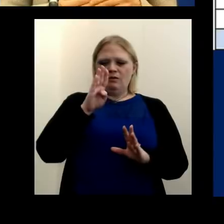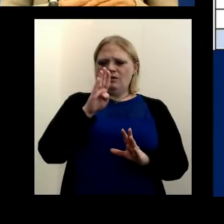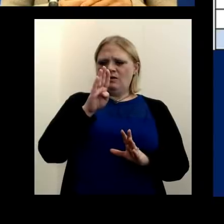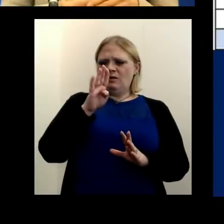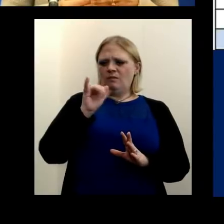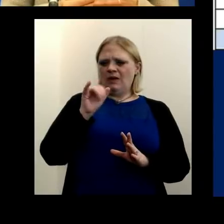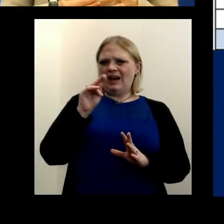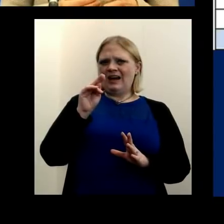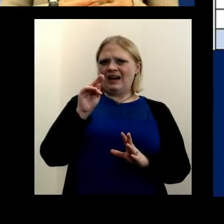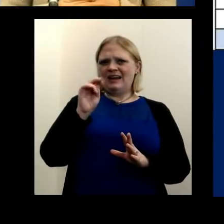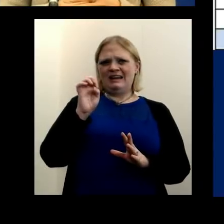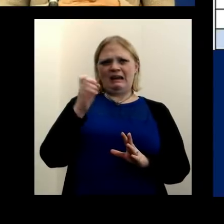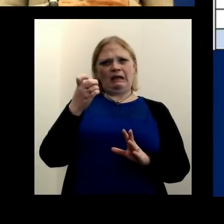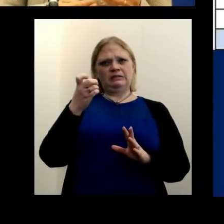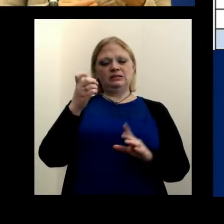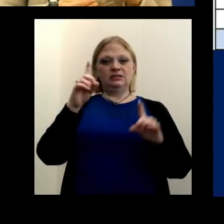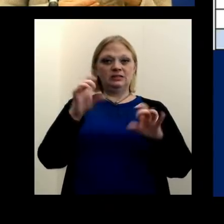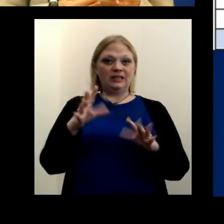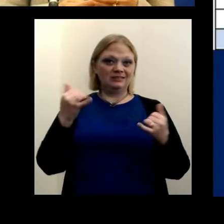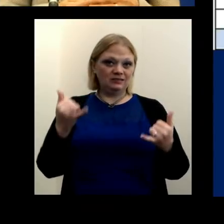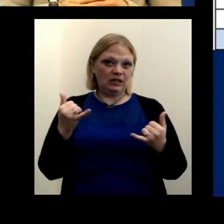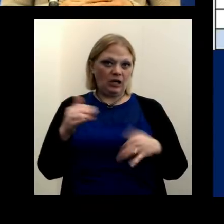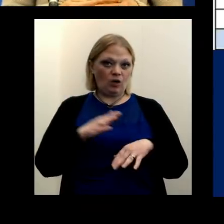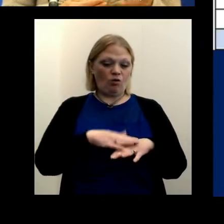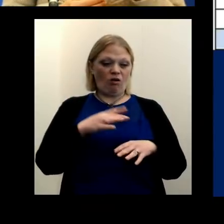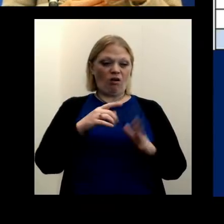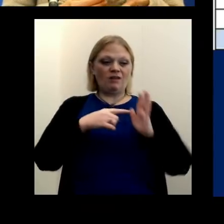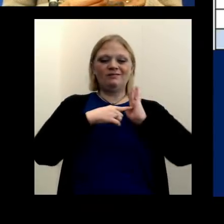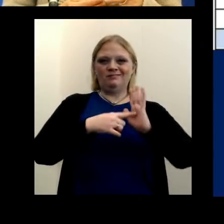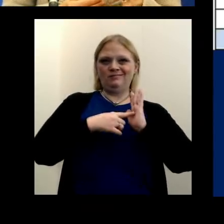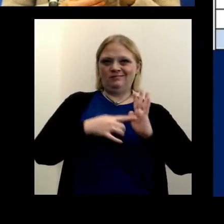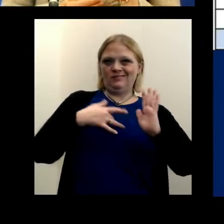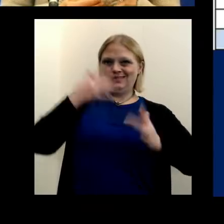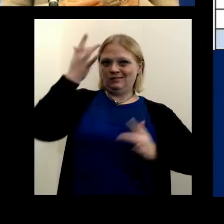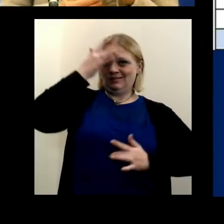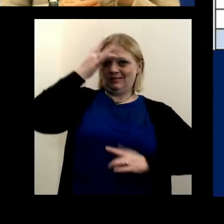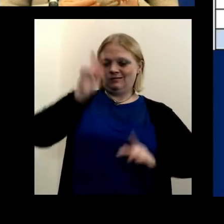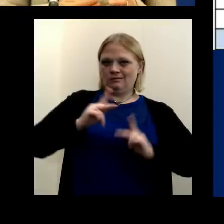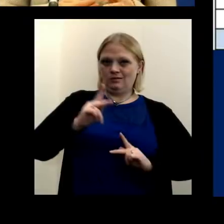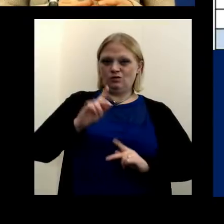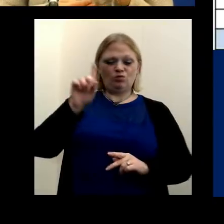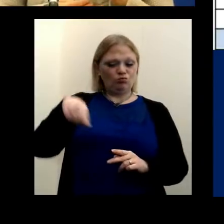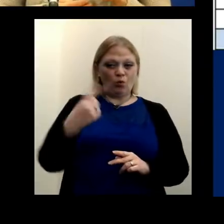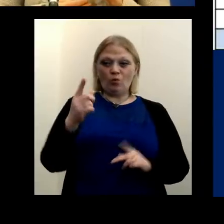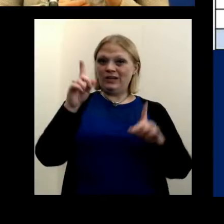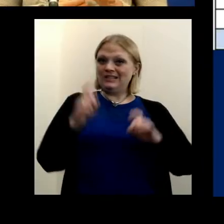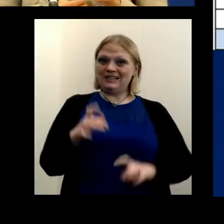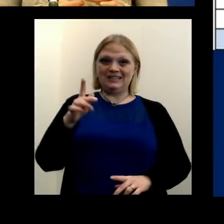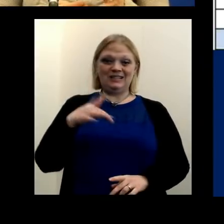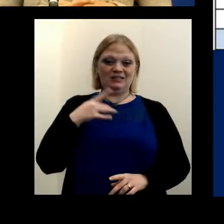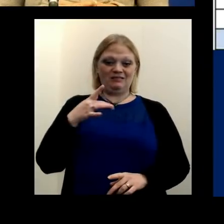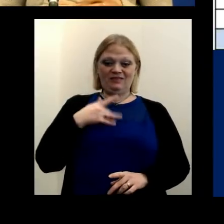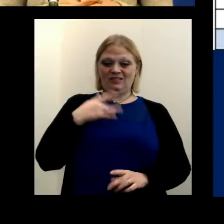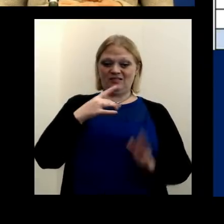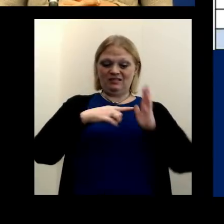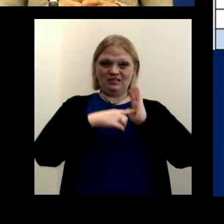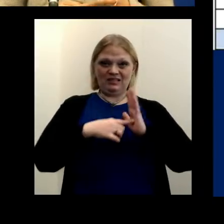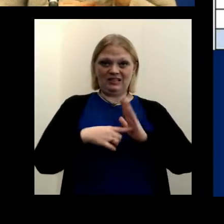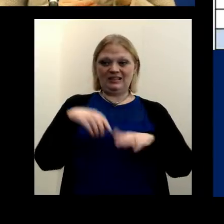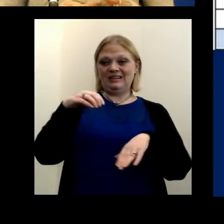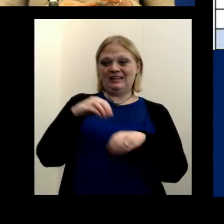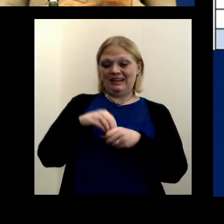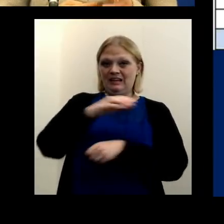on people that are symptomatic. So last week of just testing people who are symptomatic at our rapid testing